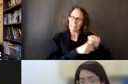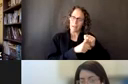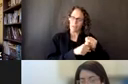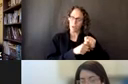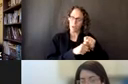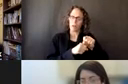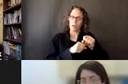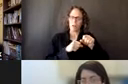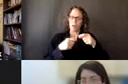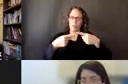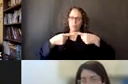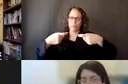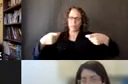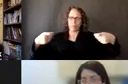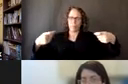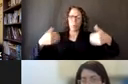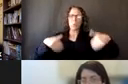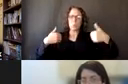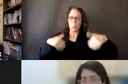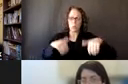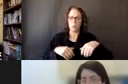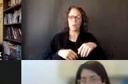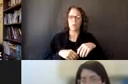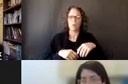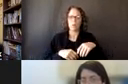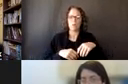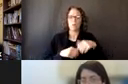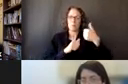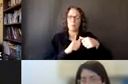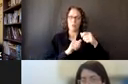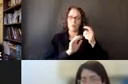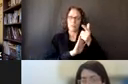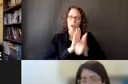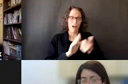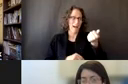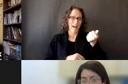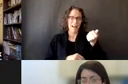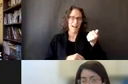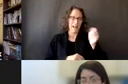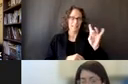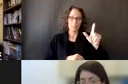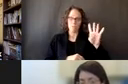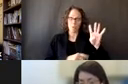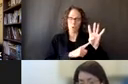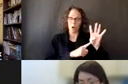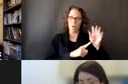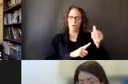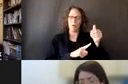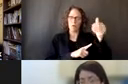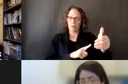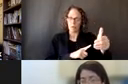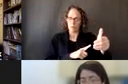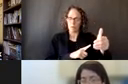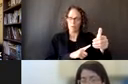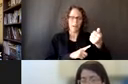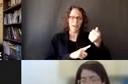so 1824, Mexico passed that law that prohibited the introduction of slaves into the country. Then they passed a law